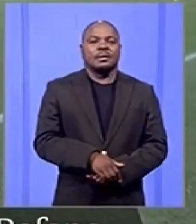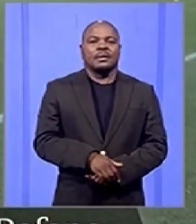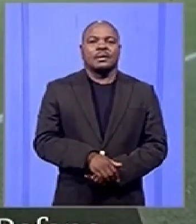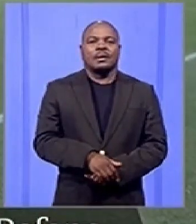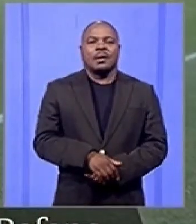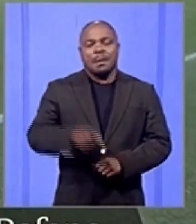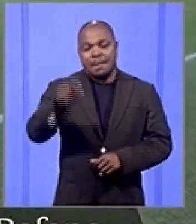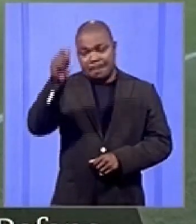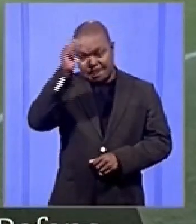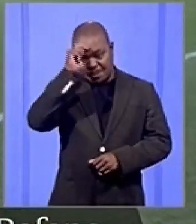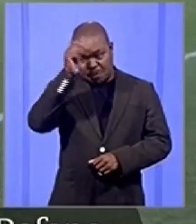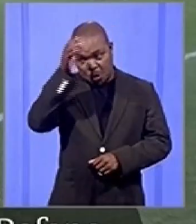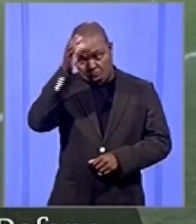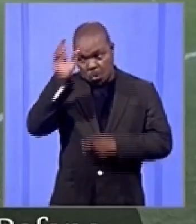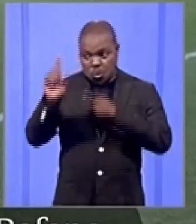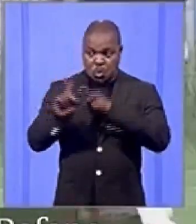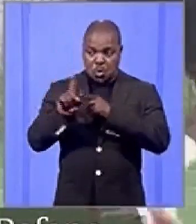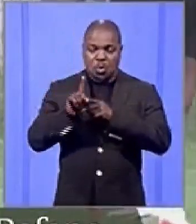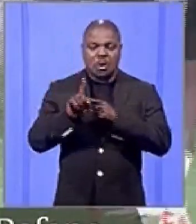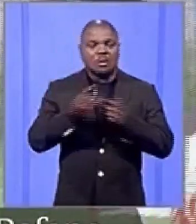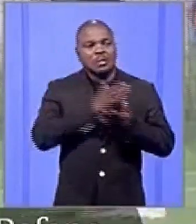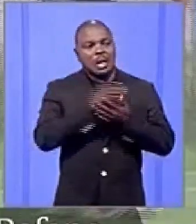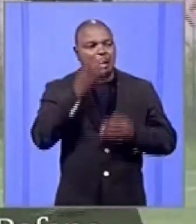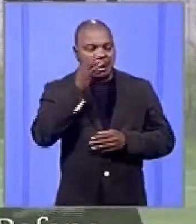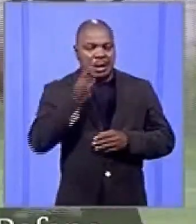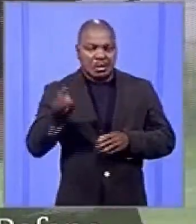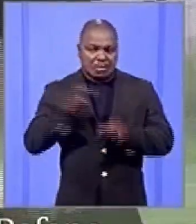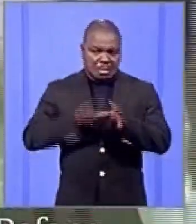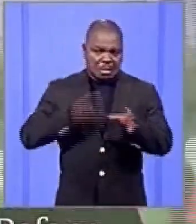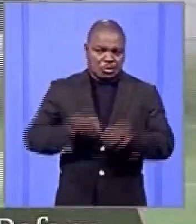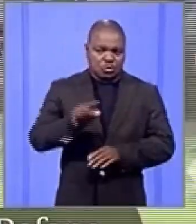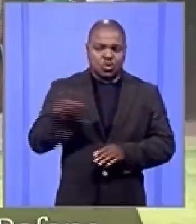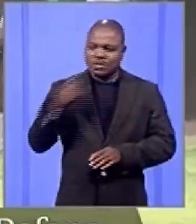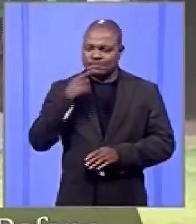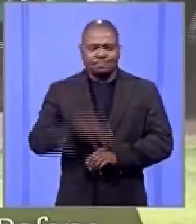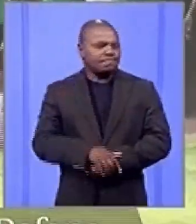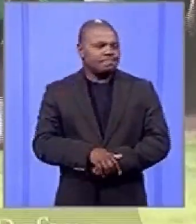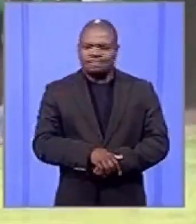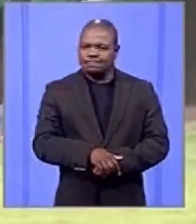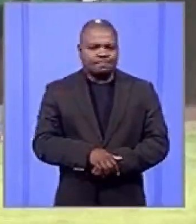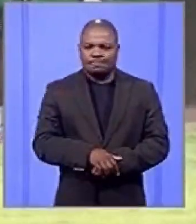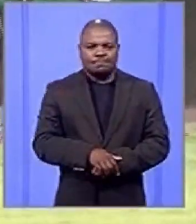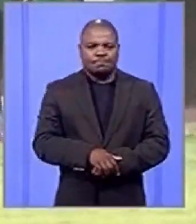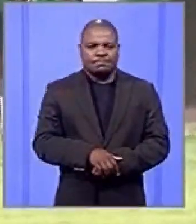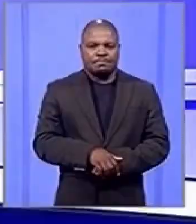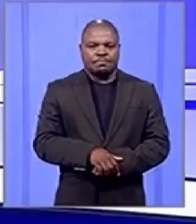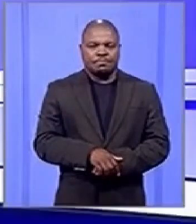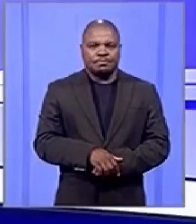Mokwetlisi wa Bafana Bafana o qheletse thoko menyetsi ya hore o tlo tloela sehlopha haufinyana.